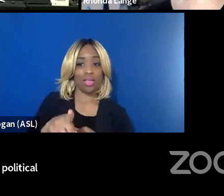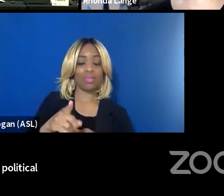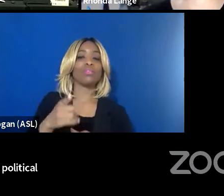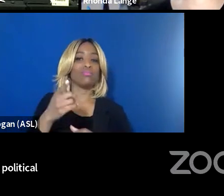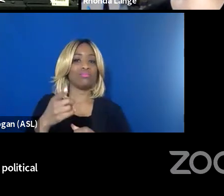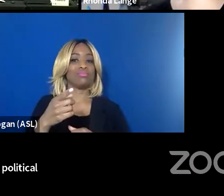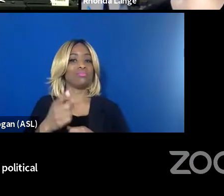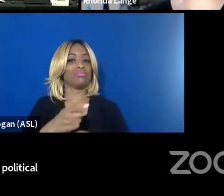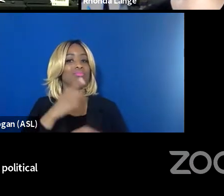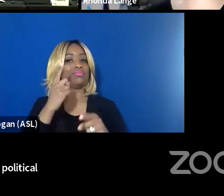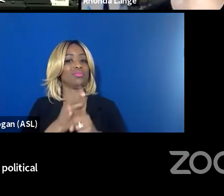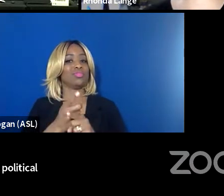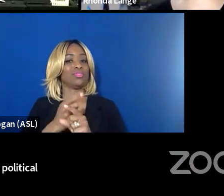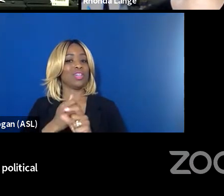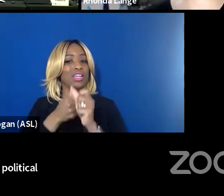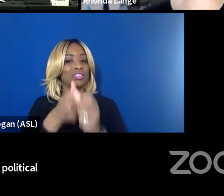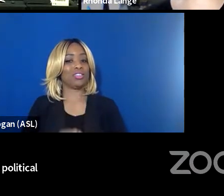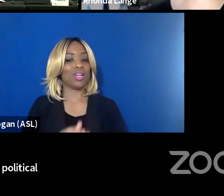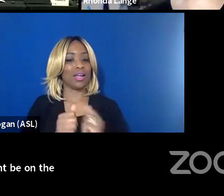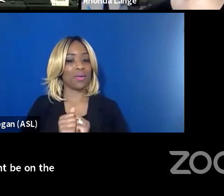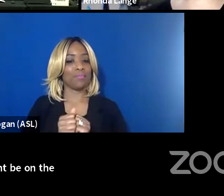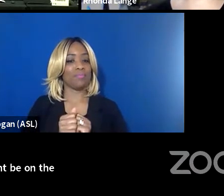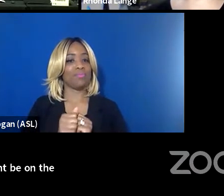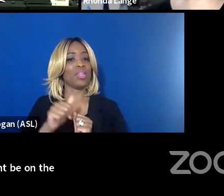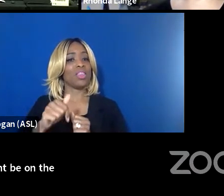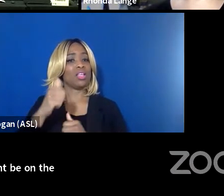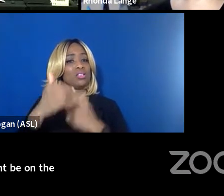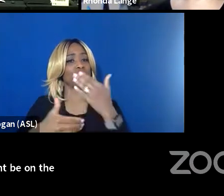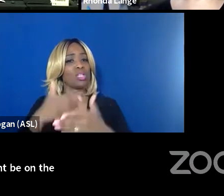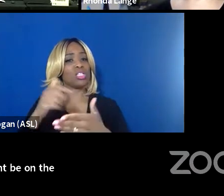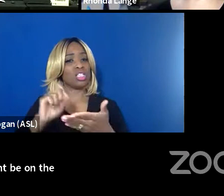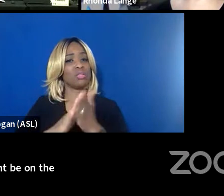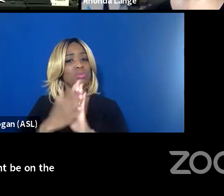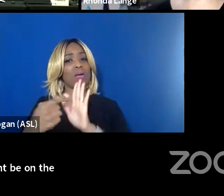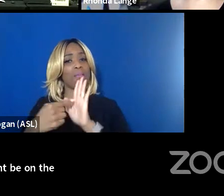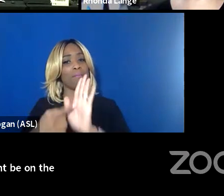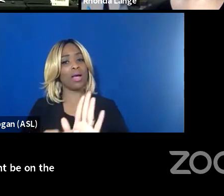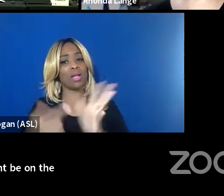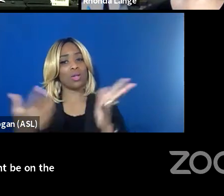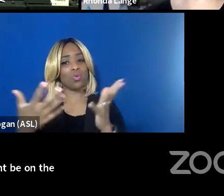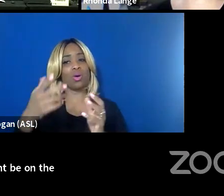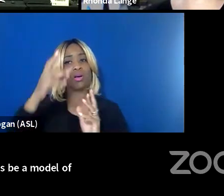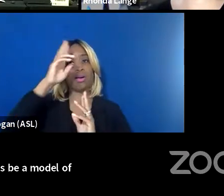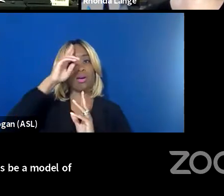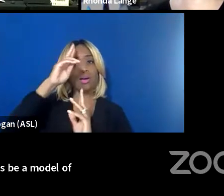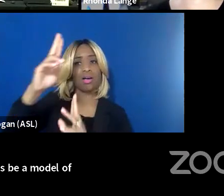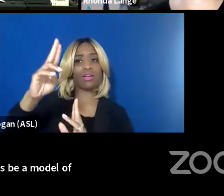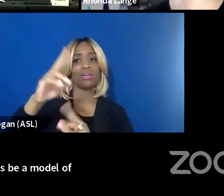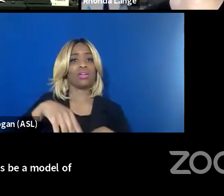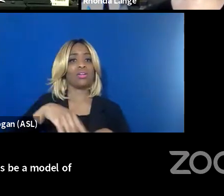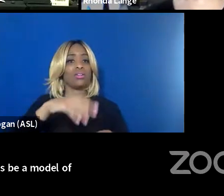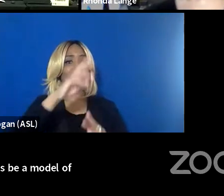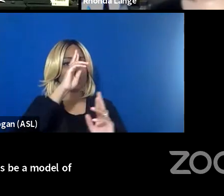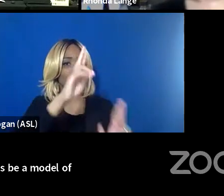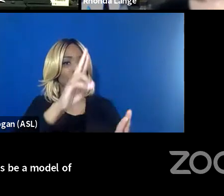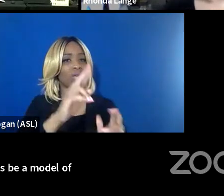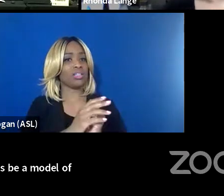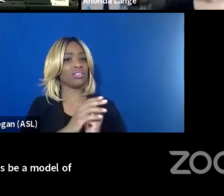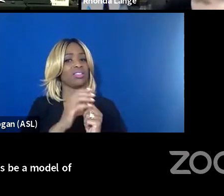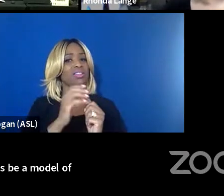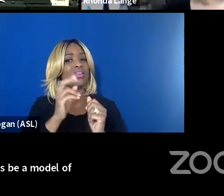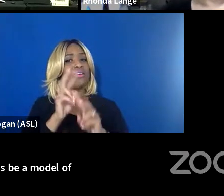track. May this process be a model of honor and respect, and that principles and values